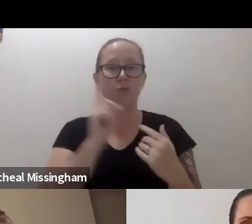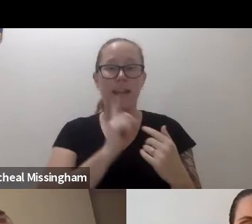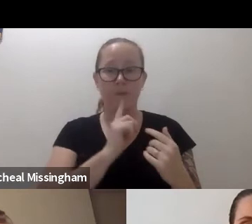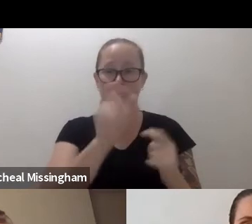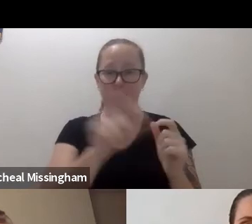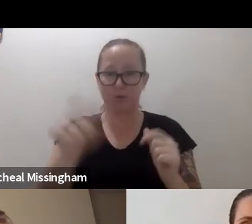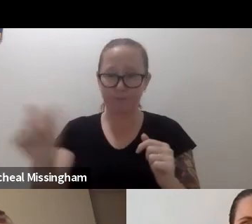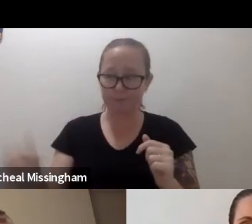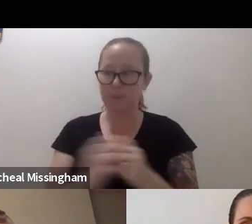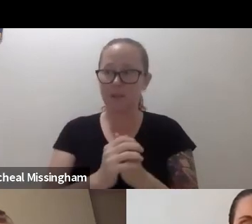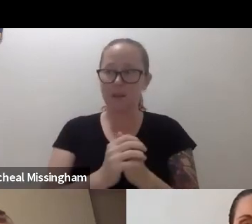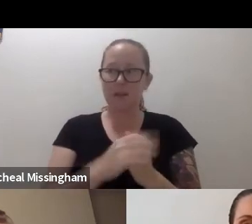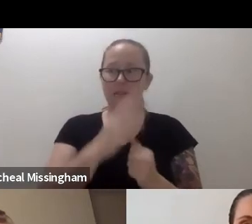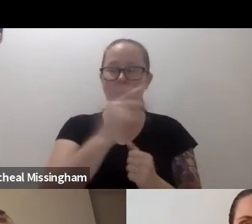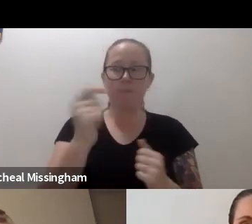non-disabled or hearing people.